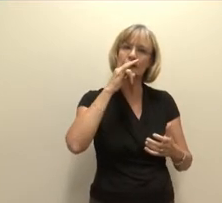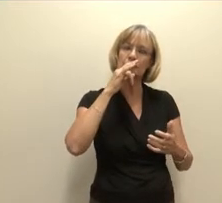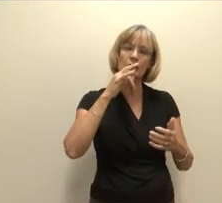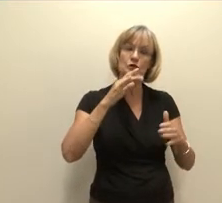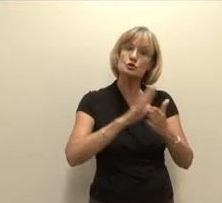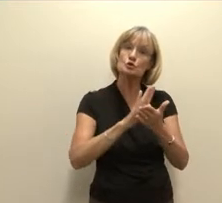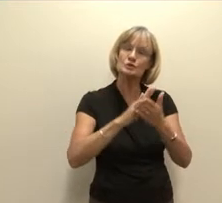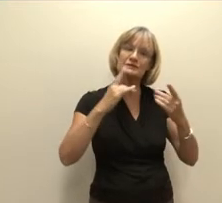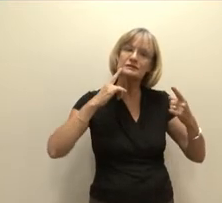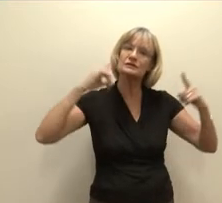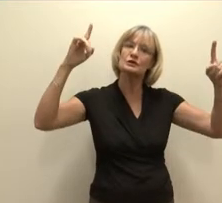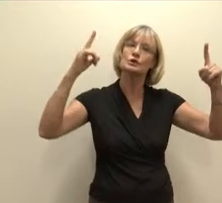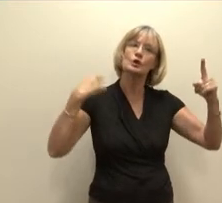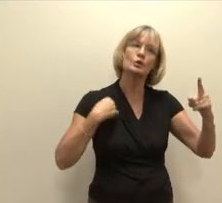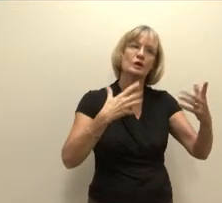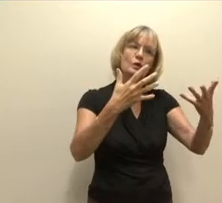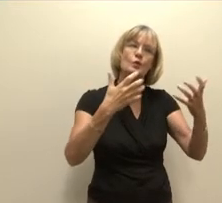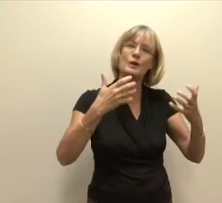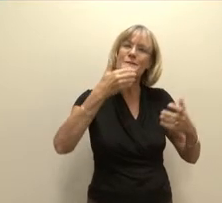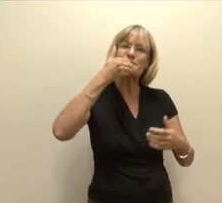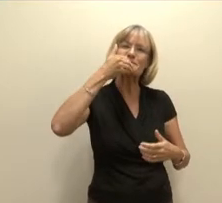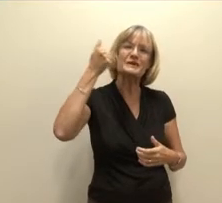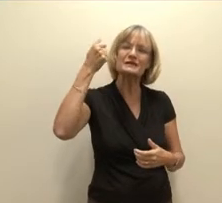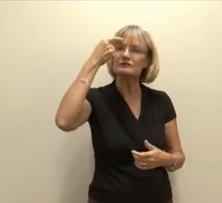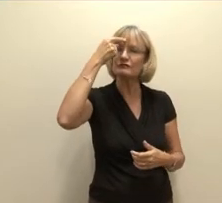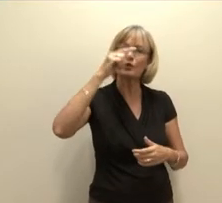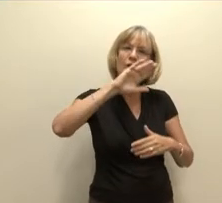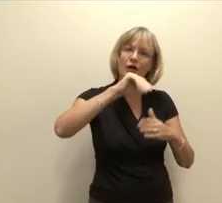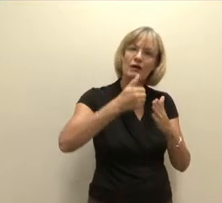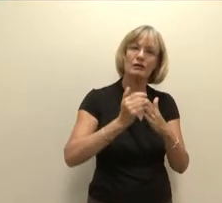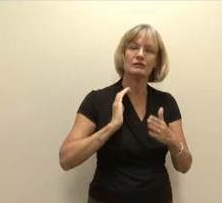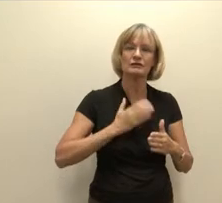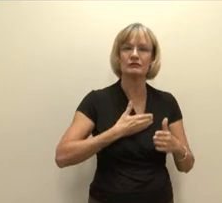We all want the best for all of our kids.